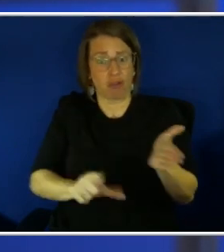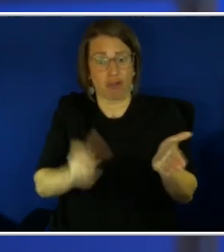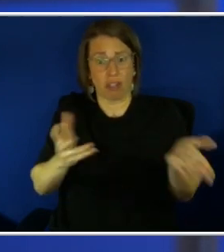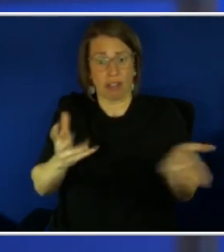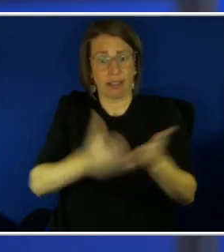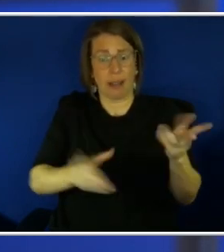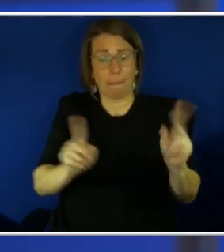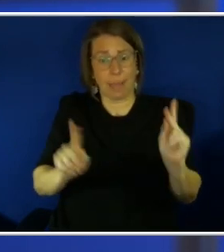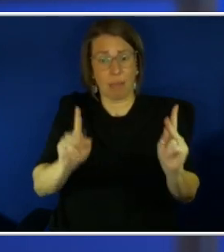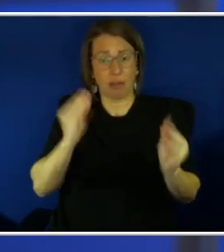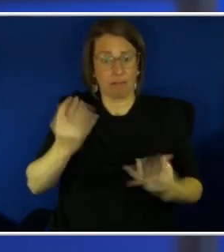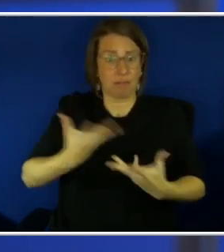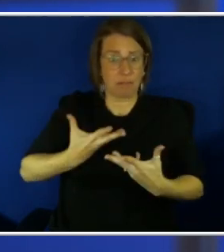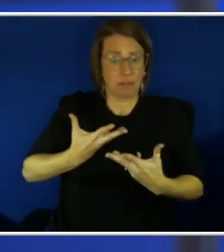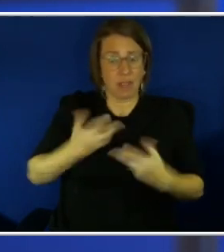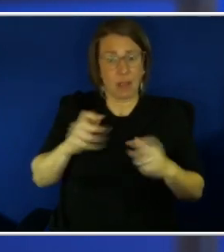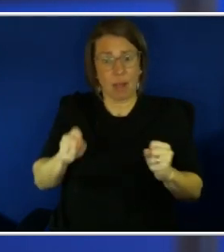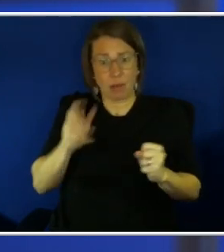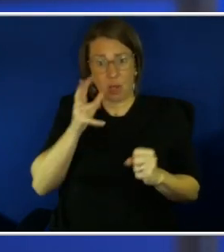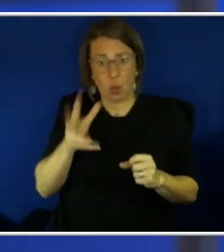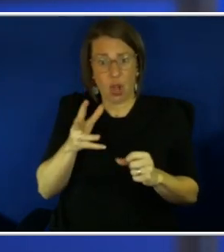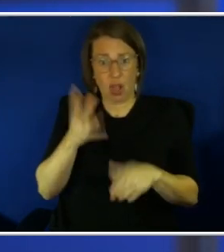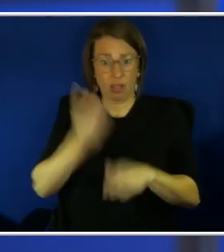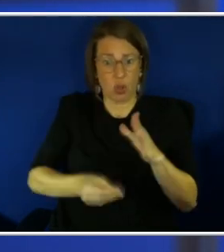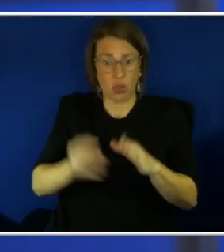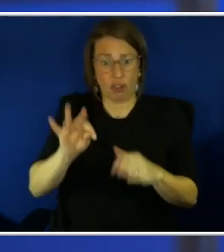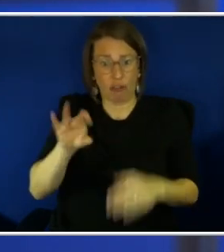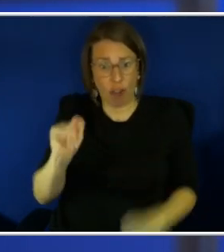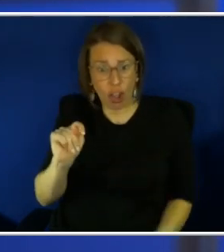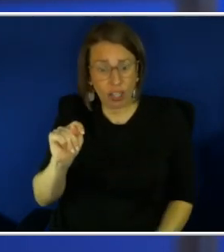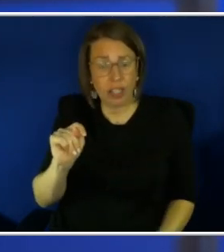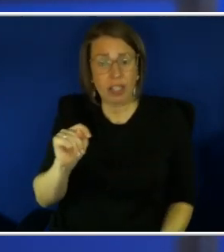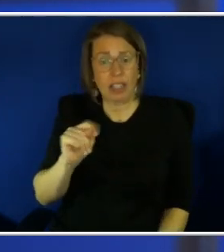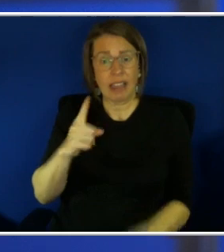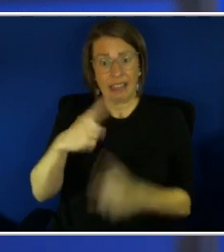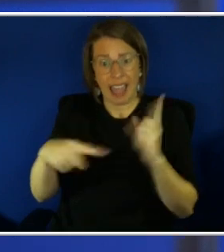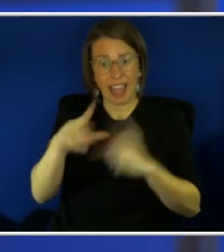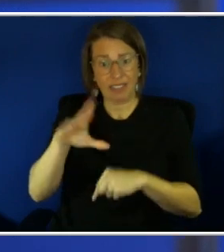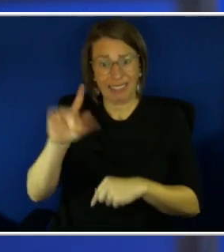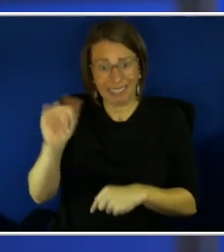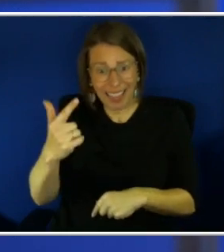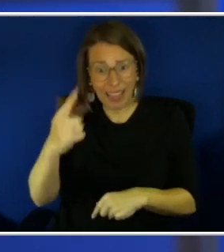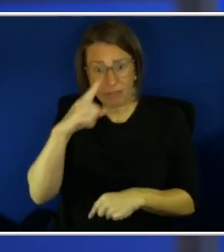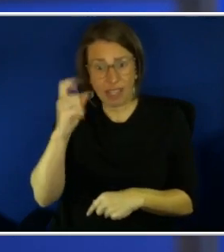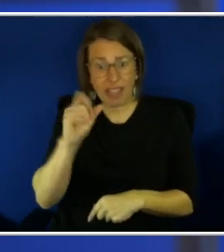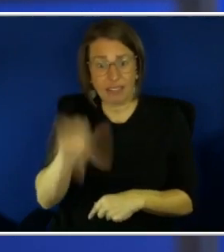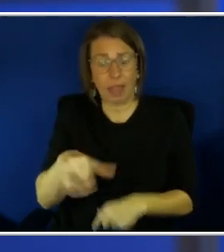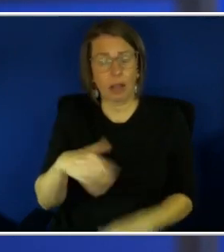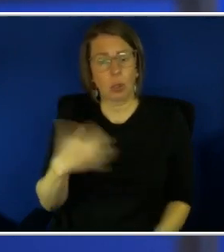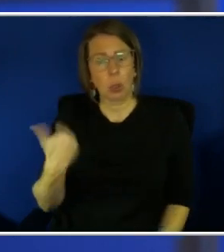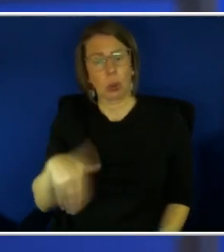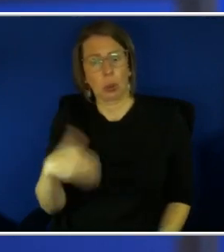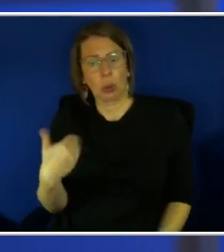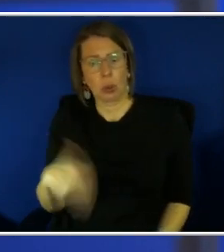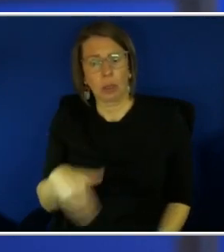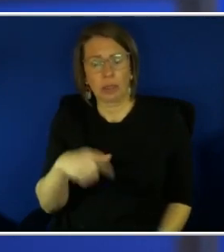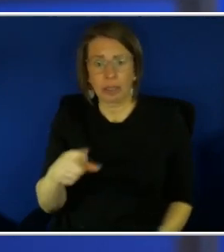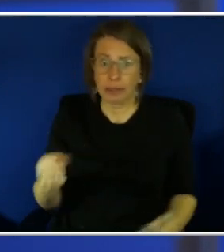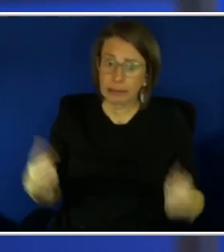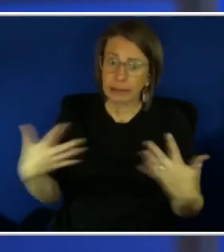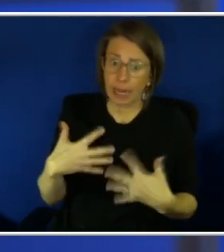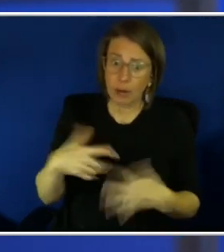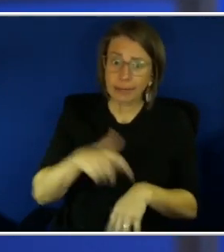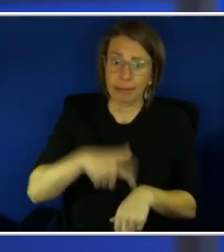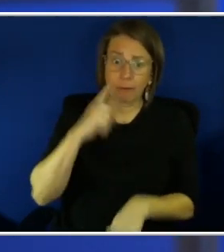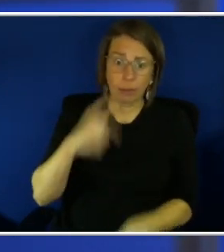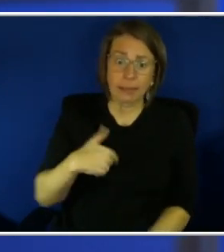me, you're probably going to lose your foot and half your leg because of it. And, it was a scary time for me. Yeah.